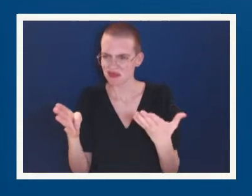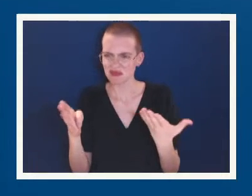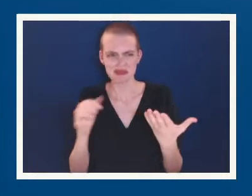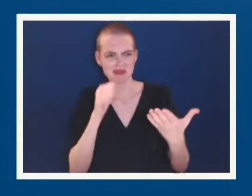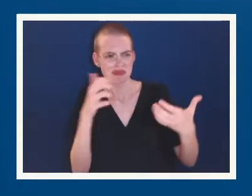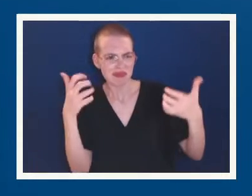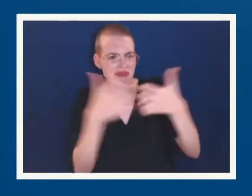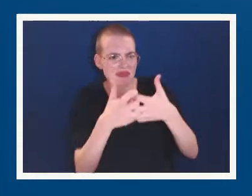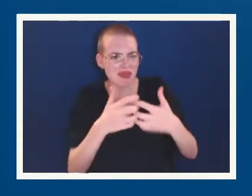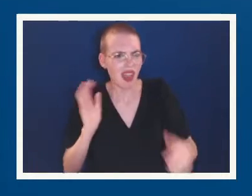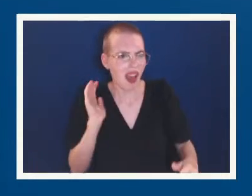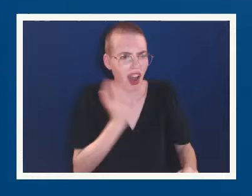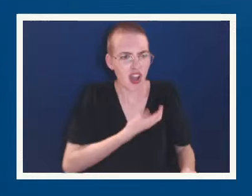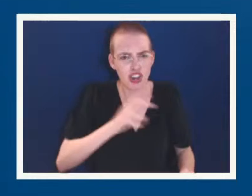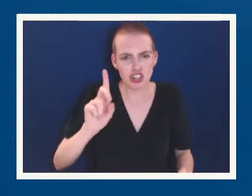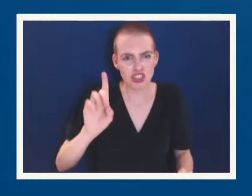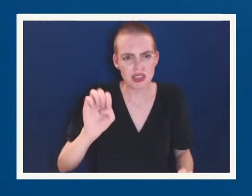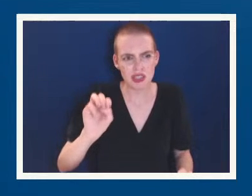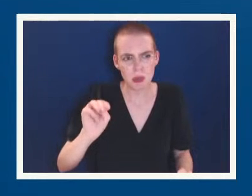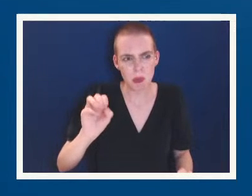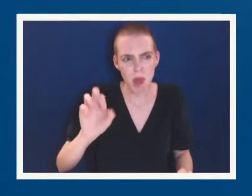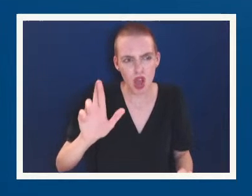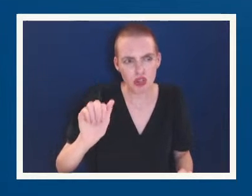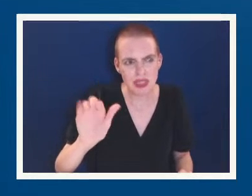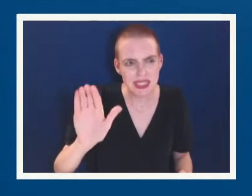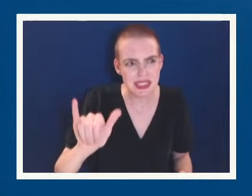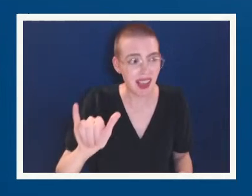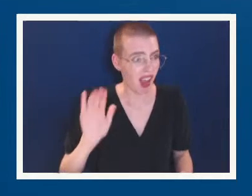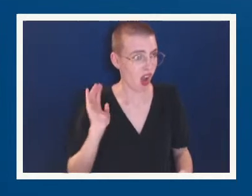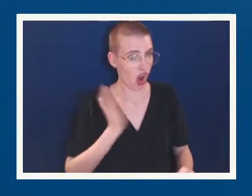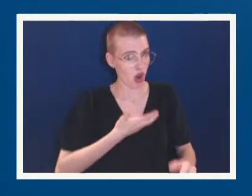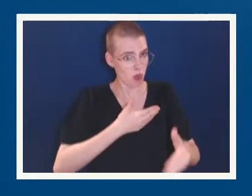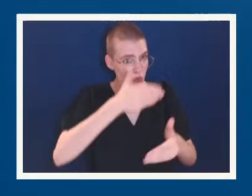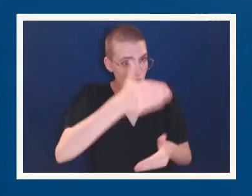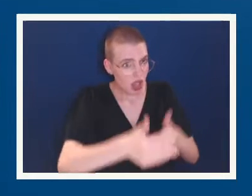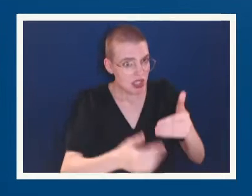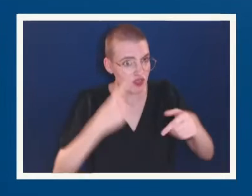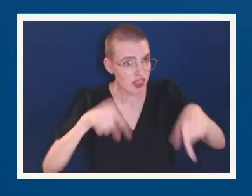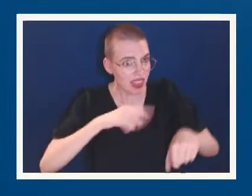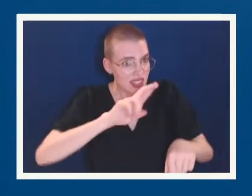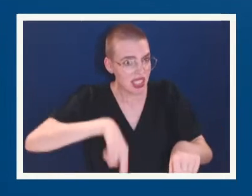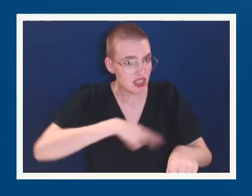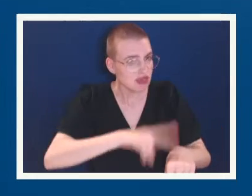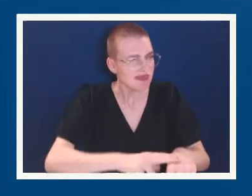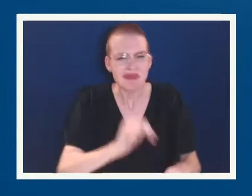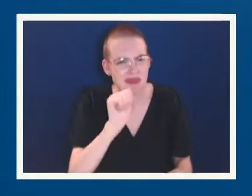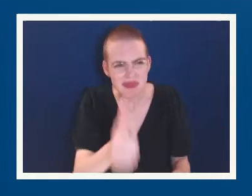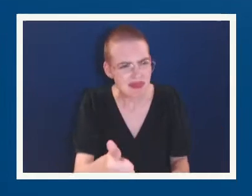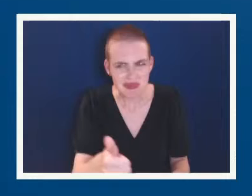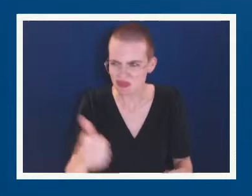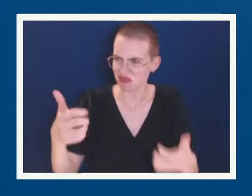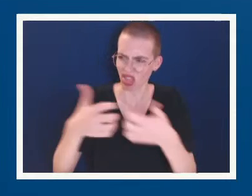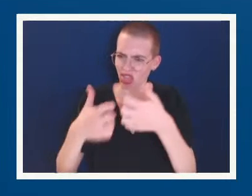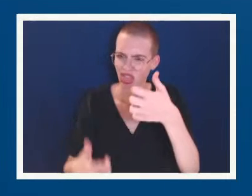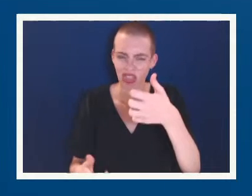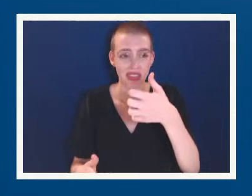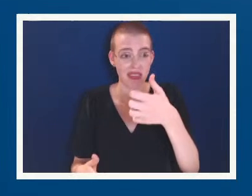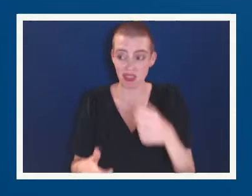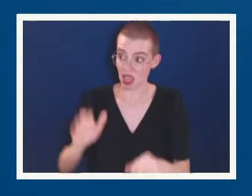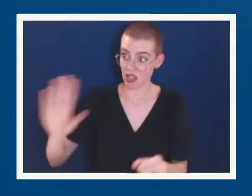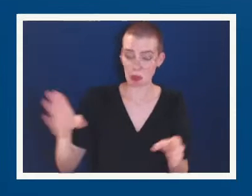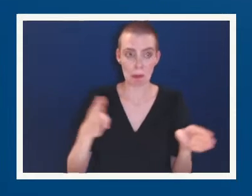this Commonwealth or in this country. And that is not freedom. You